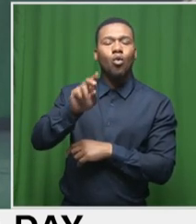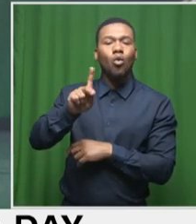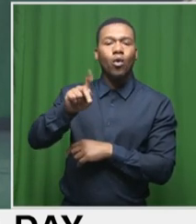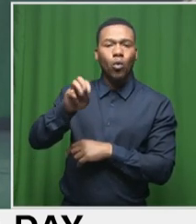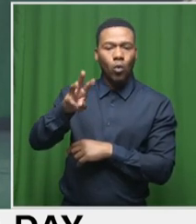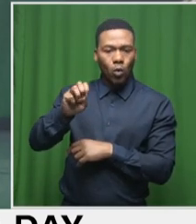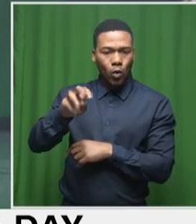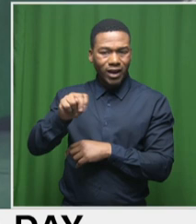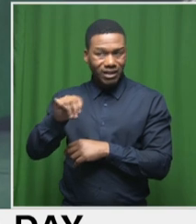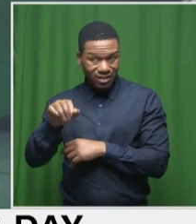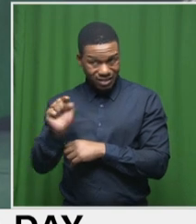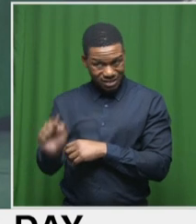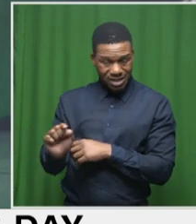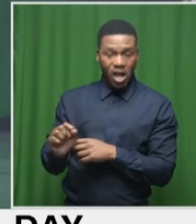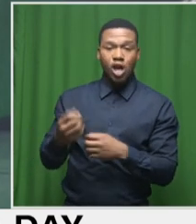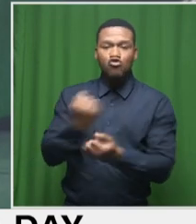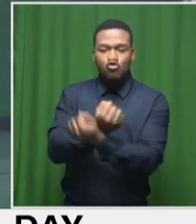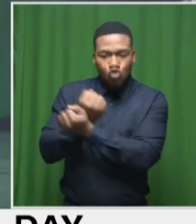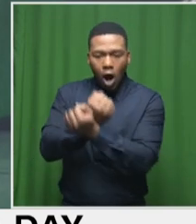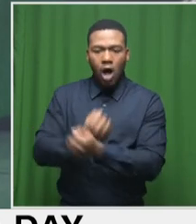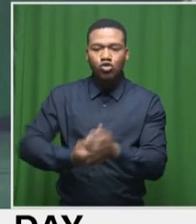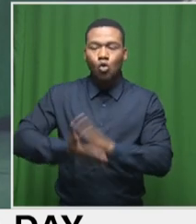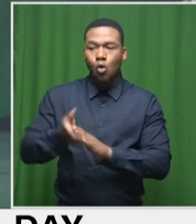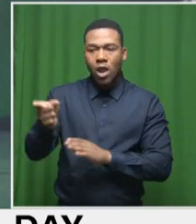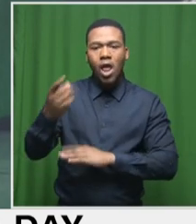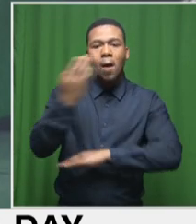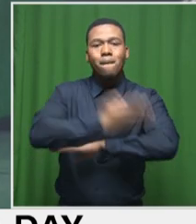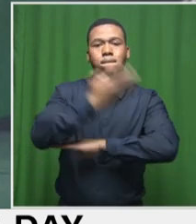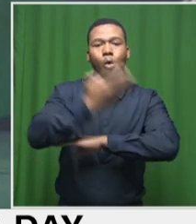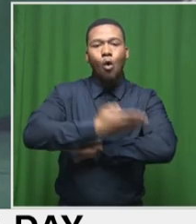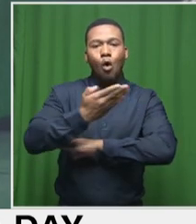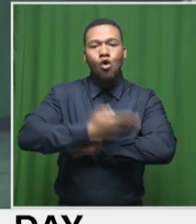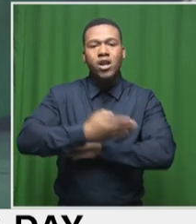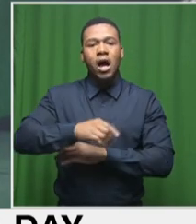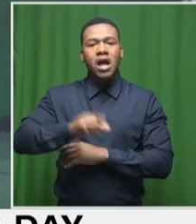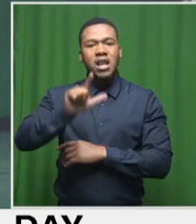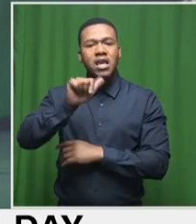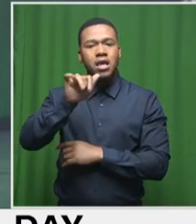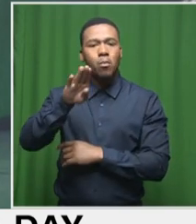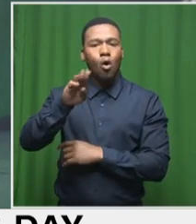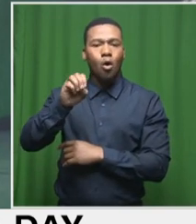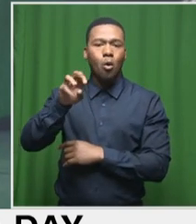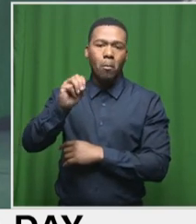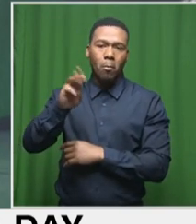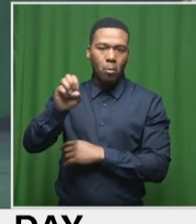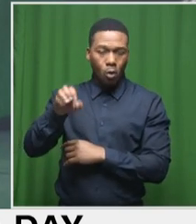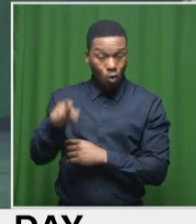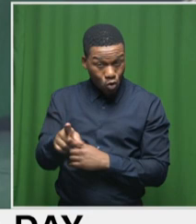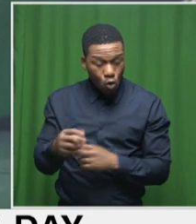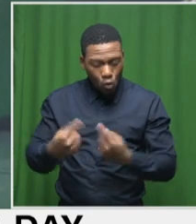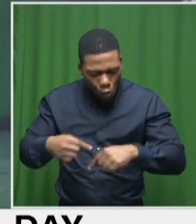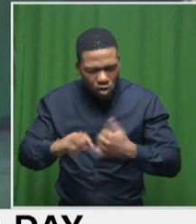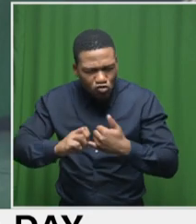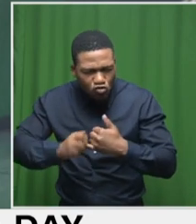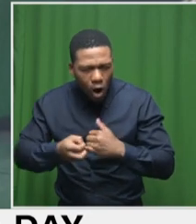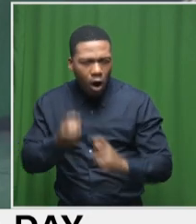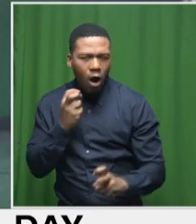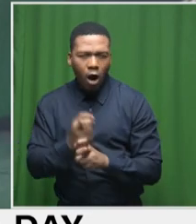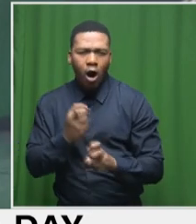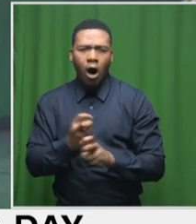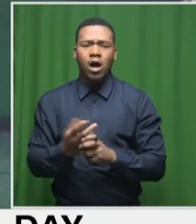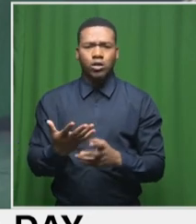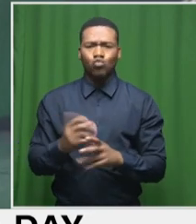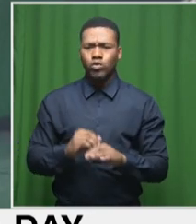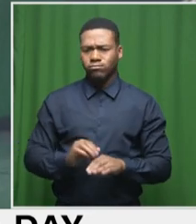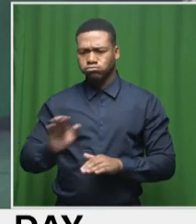the Limbombo area, the Limbombo border, we are also trying very hard. So far the measures have been put in place, so